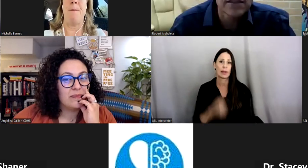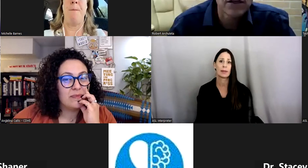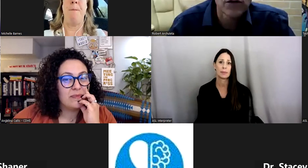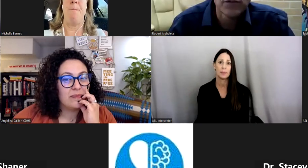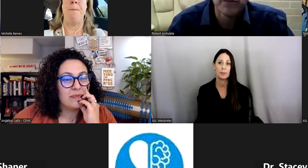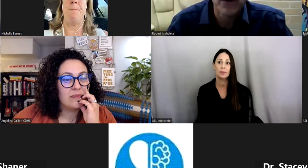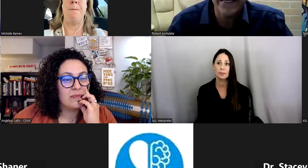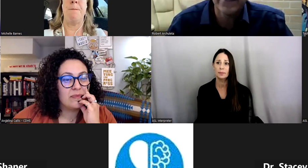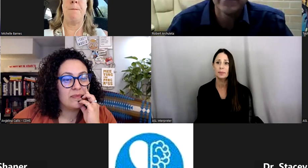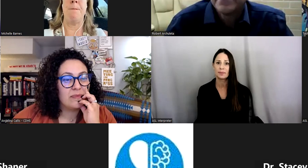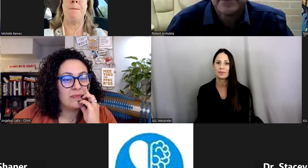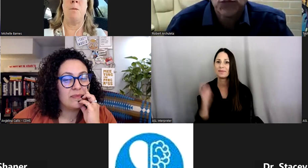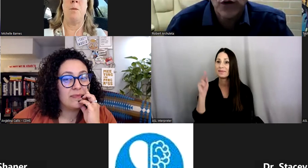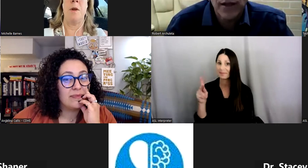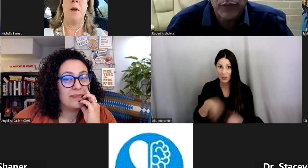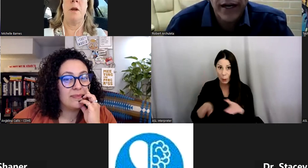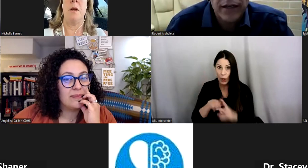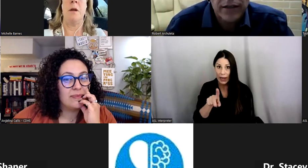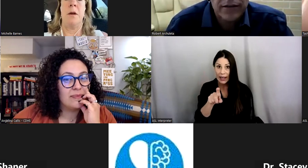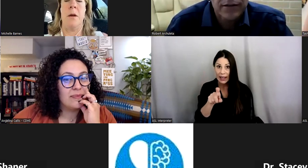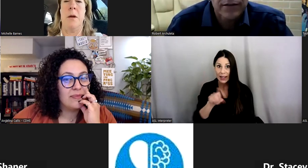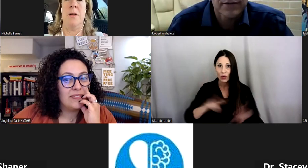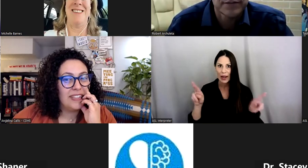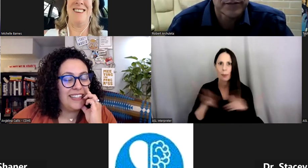Okay, so break, ready, break.